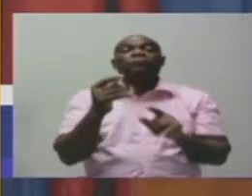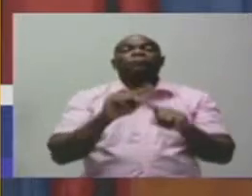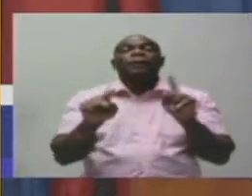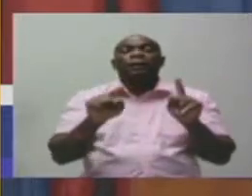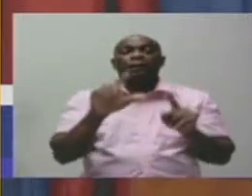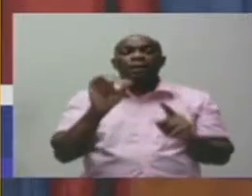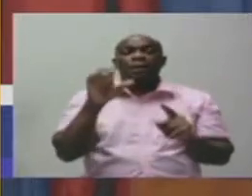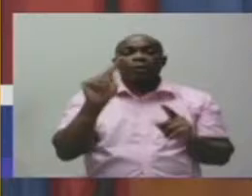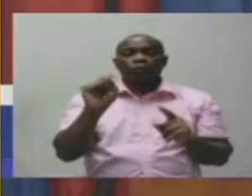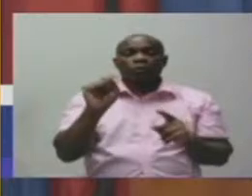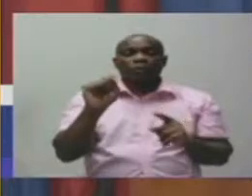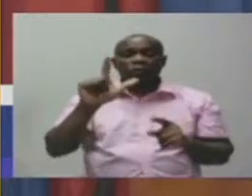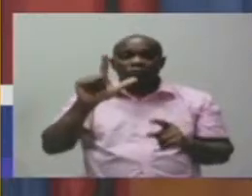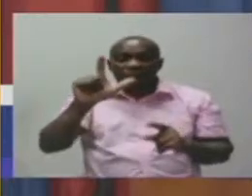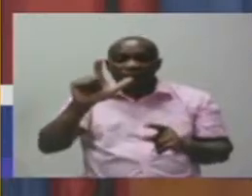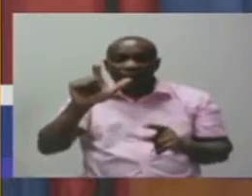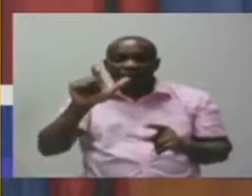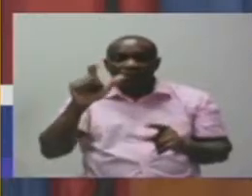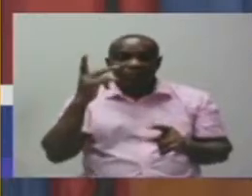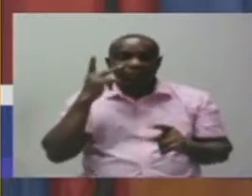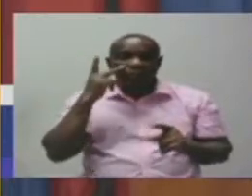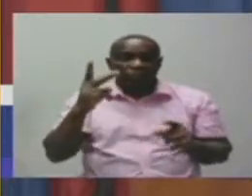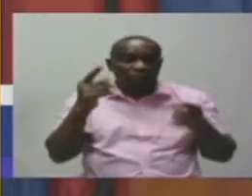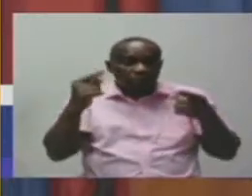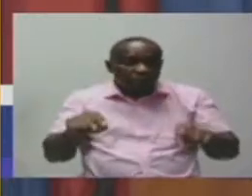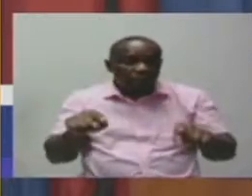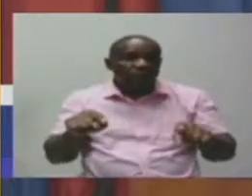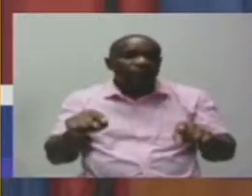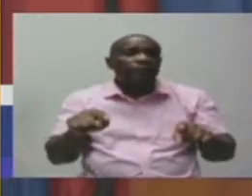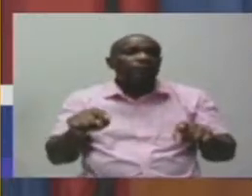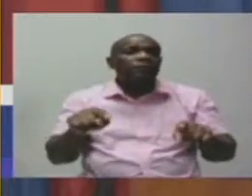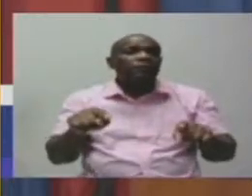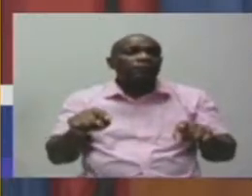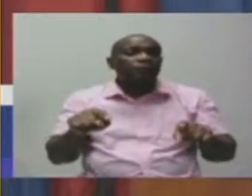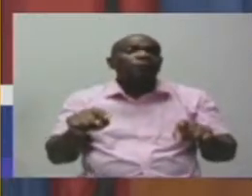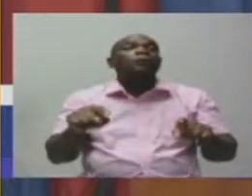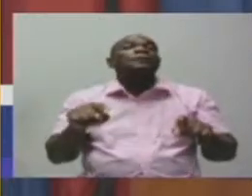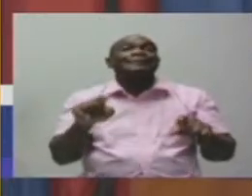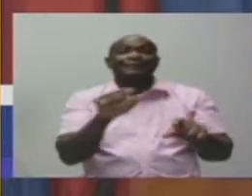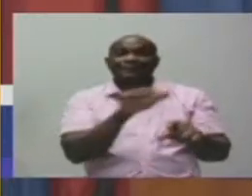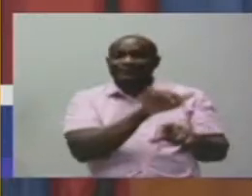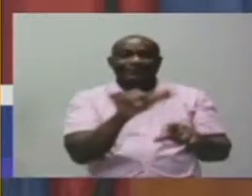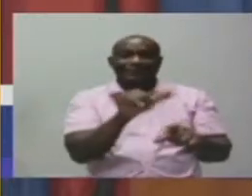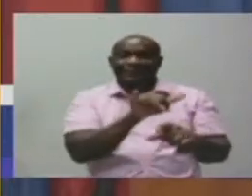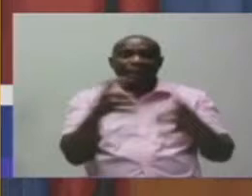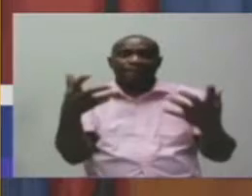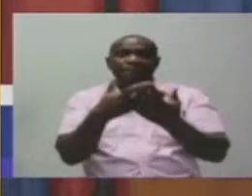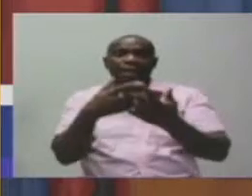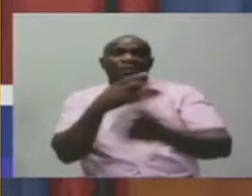that trend now being translated and carried across into hospital occupancies.